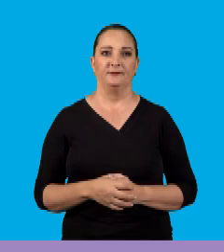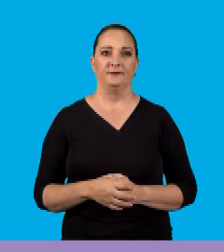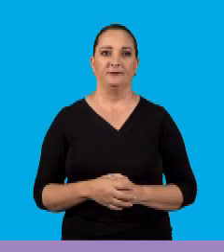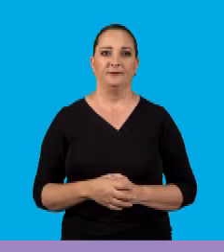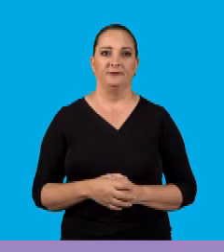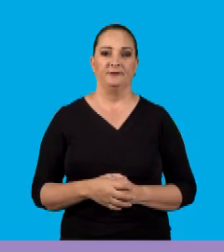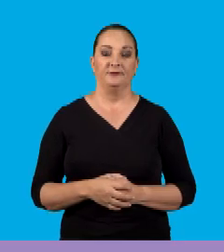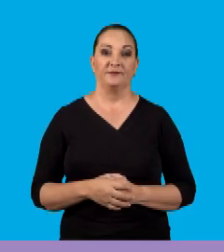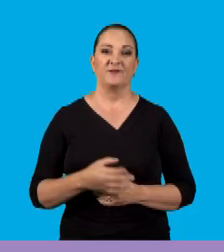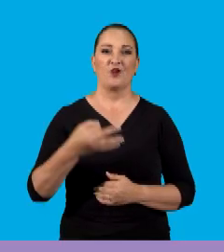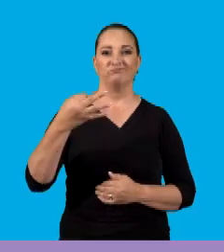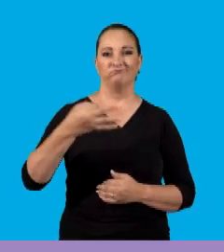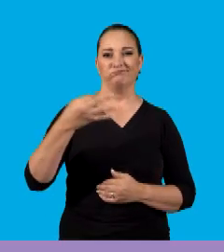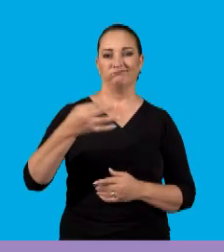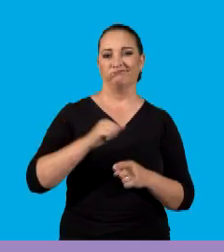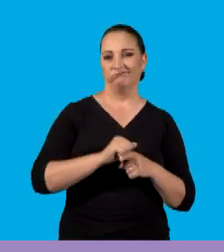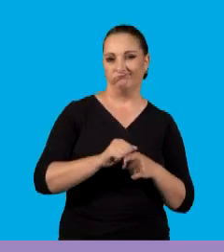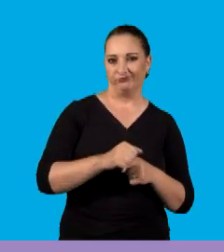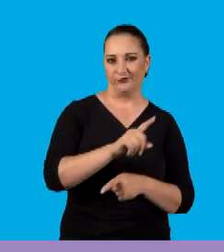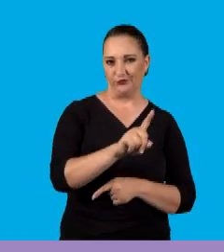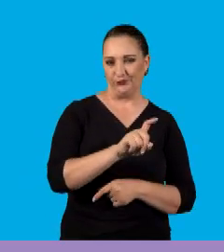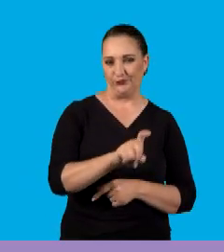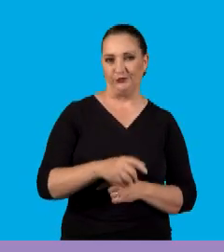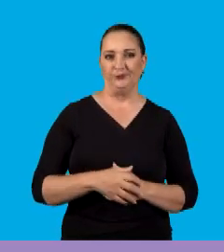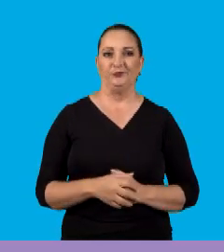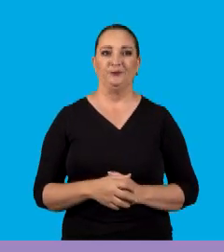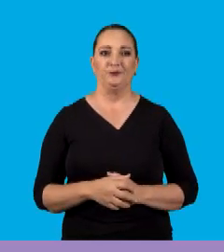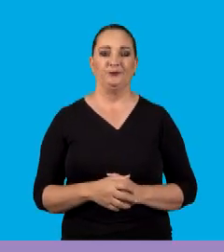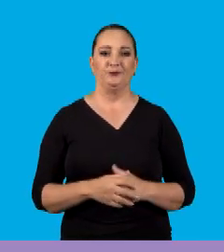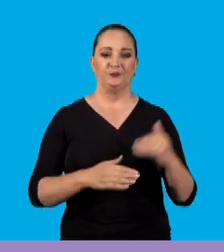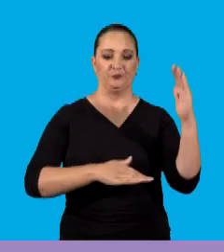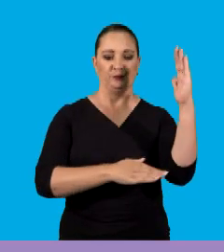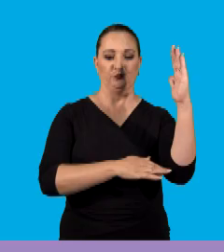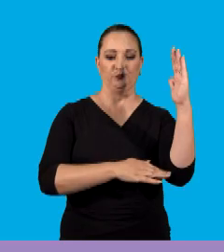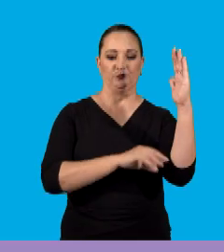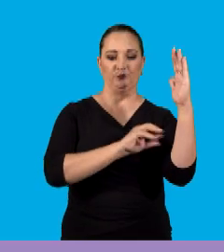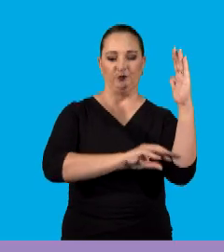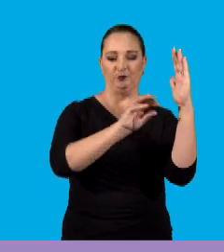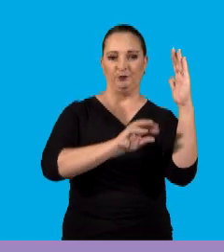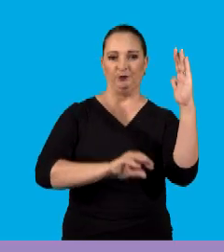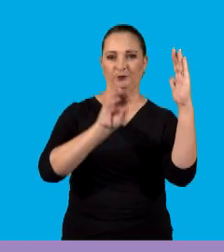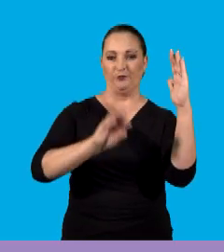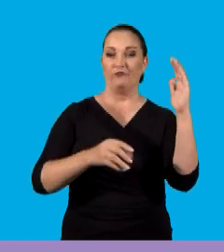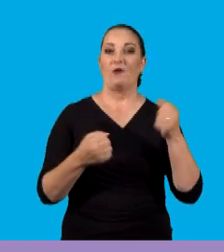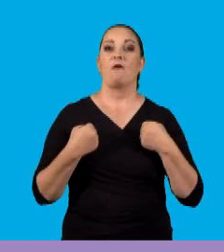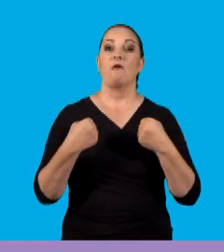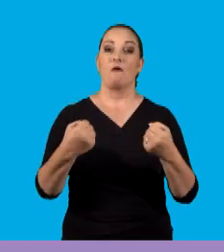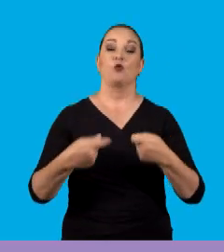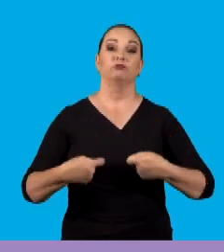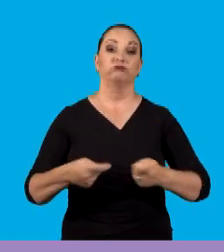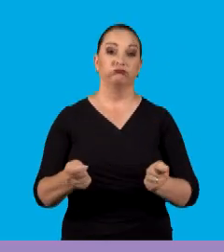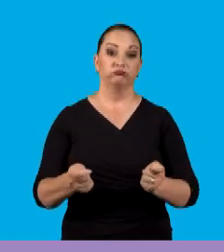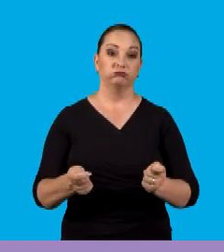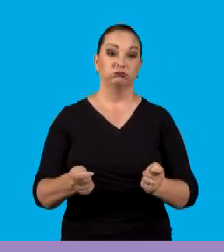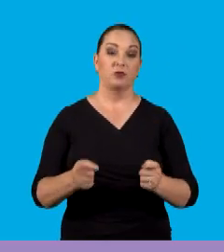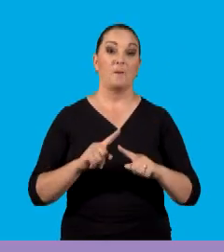Let's move over to our third practice question here. So it says there, the graph below represents the number of cars